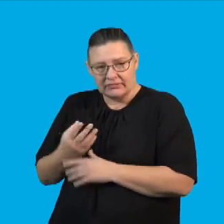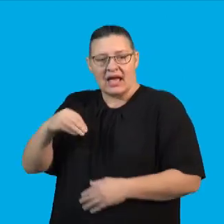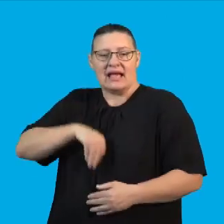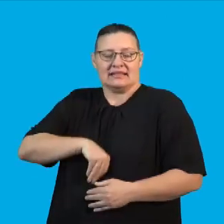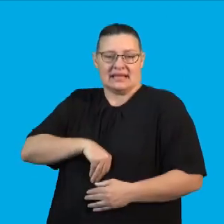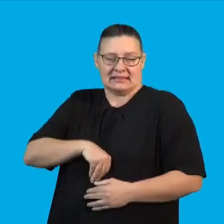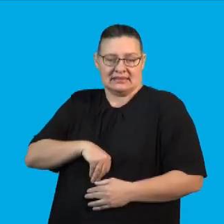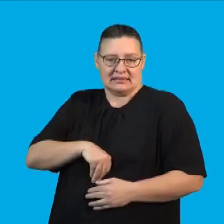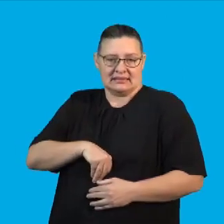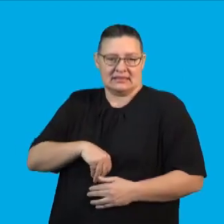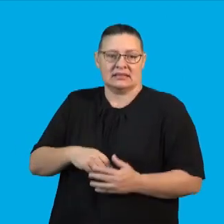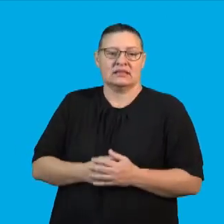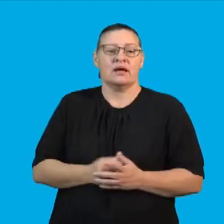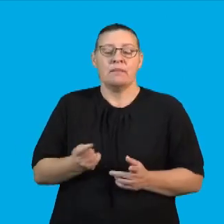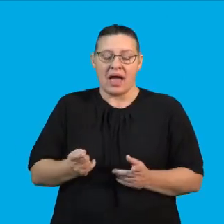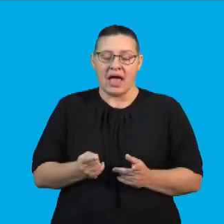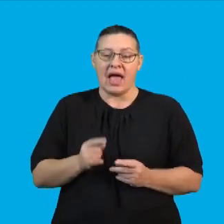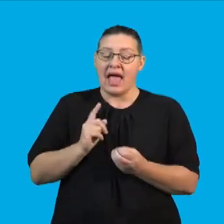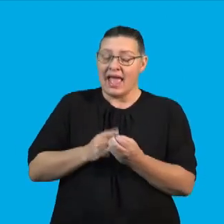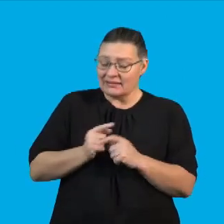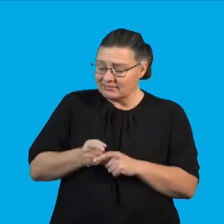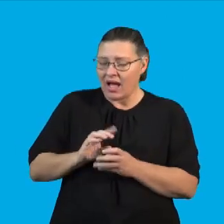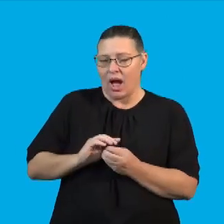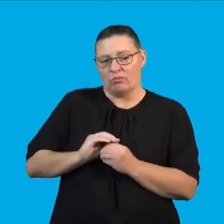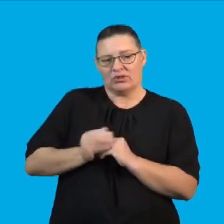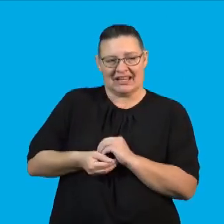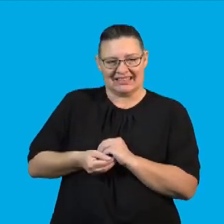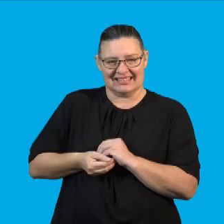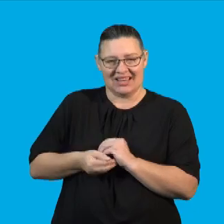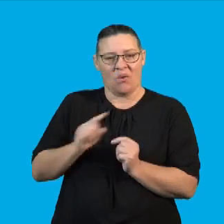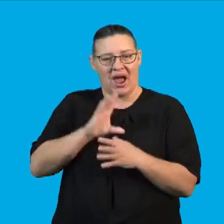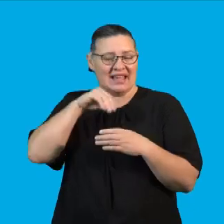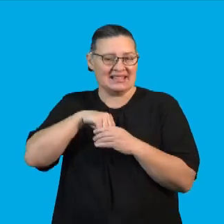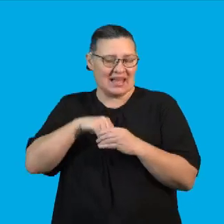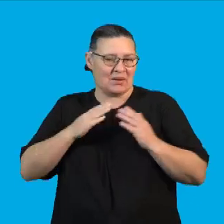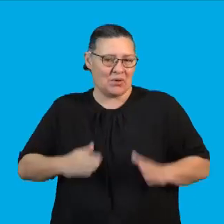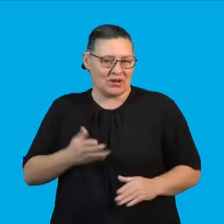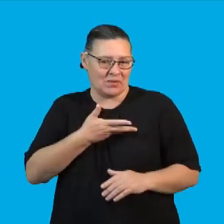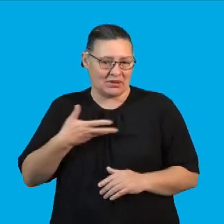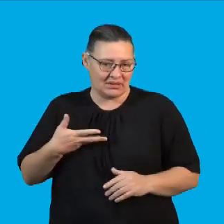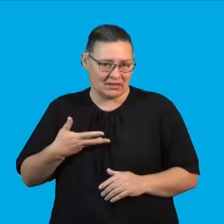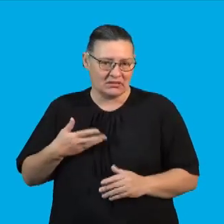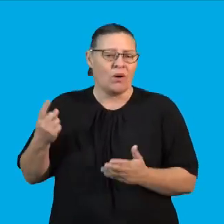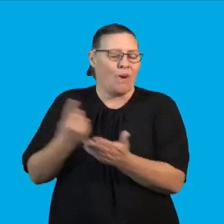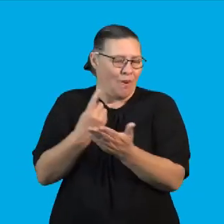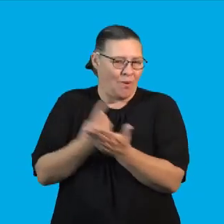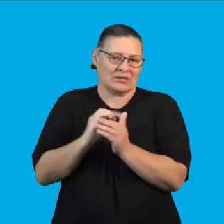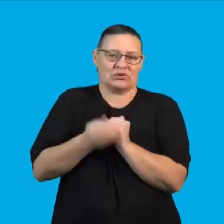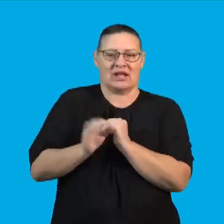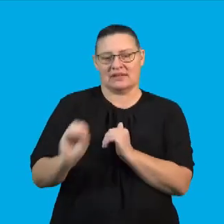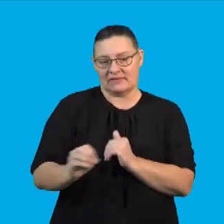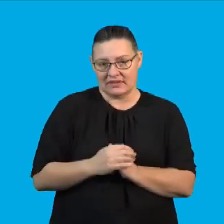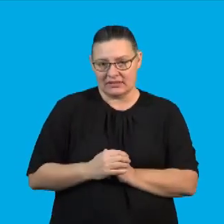of ovovivipary is that eggs are protected. So because they are inside the female body, they are safe. They are